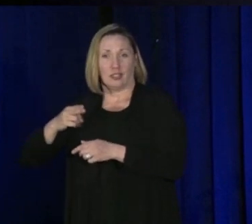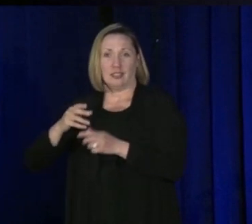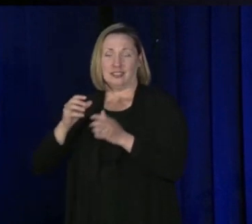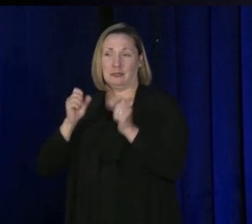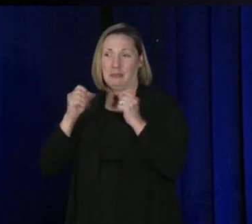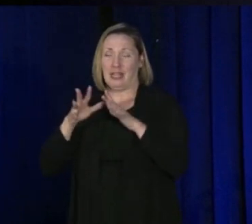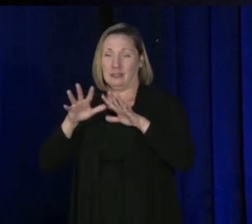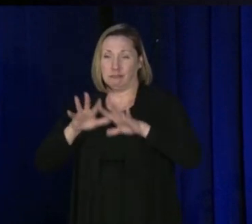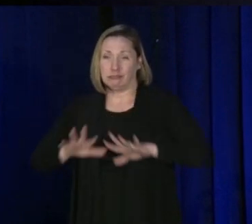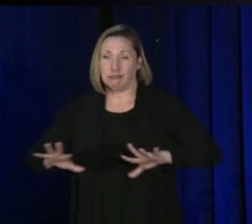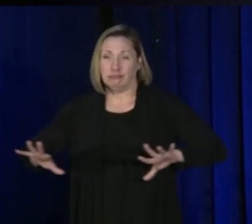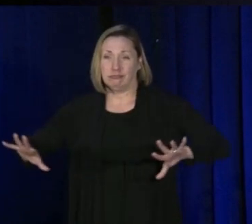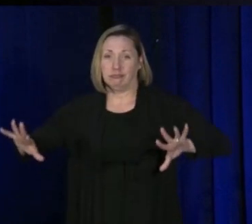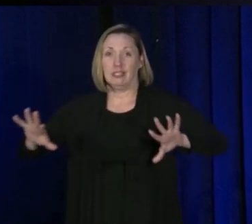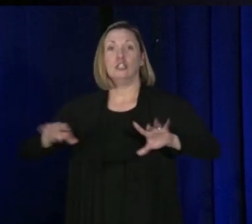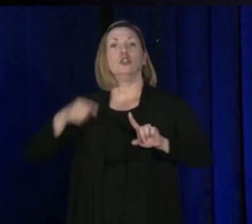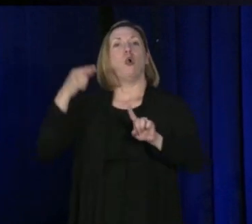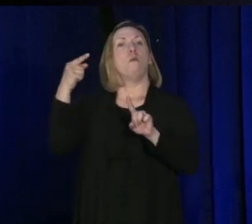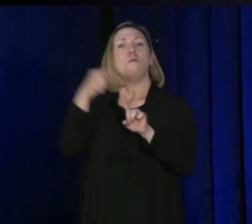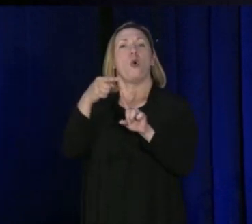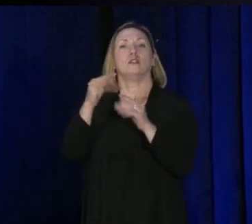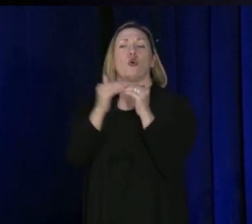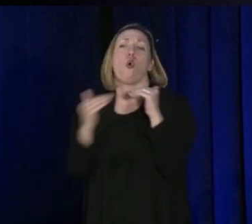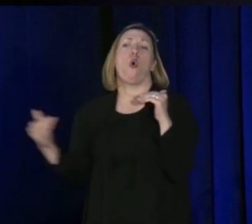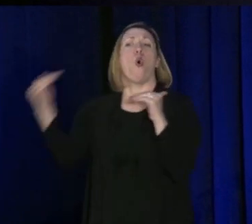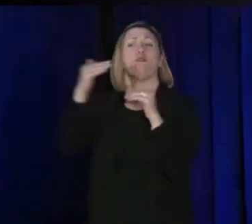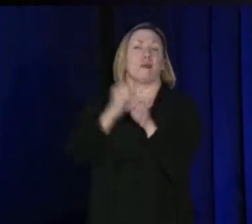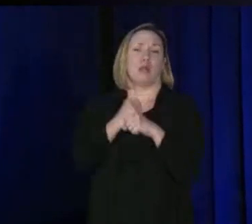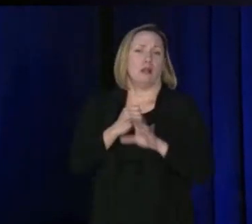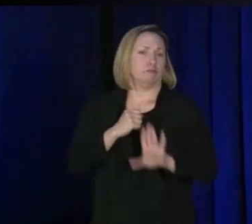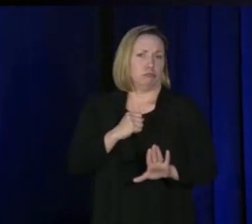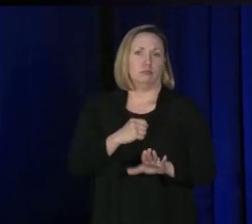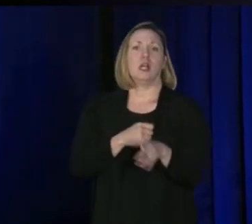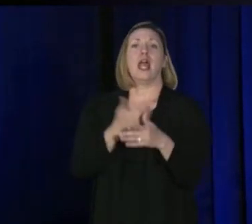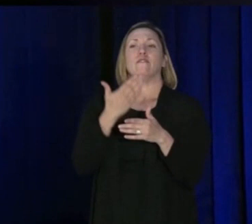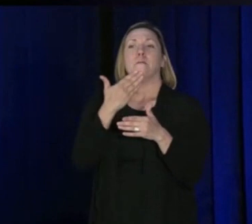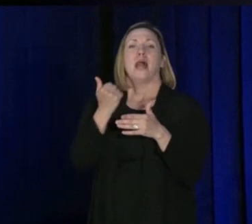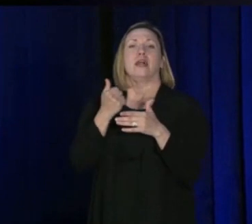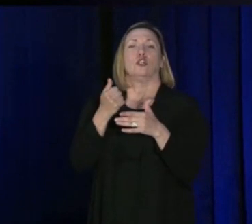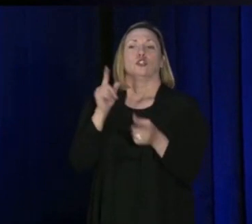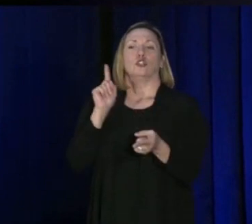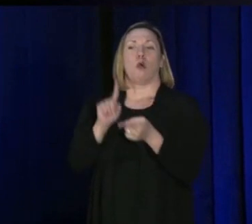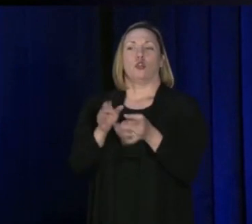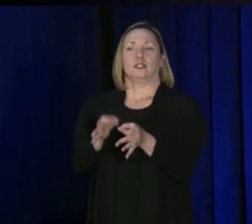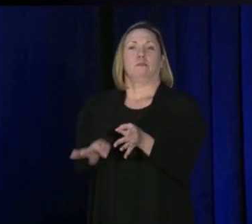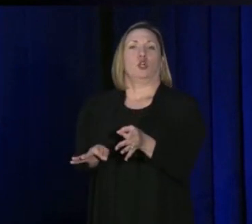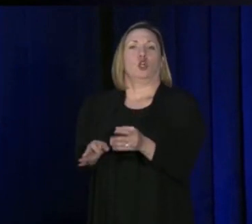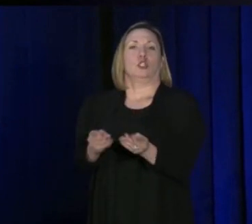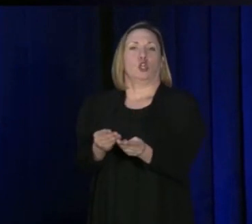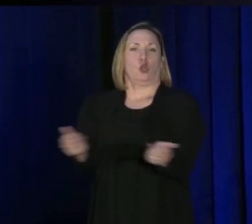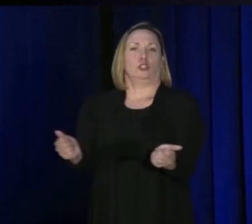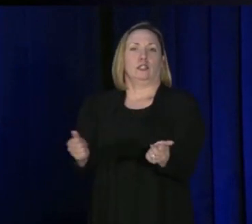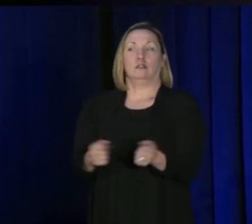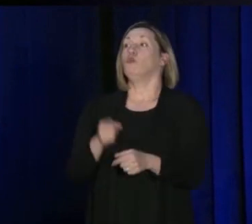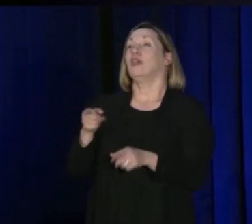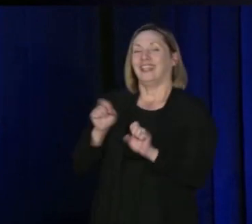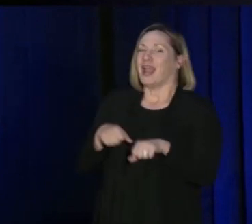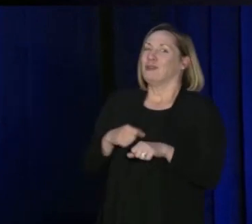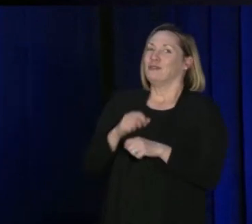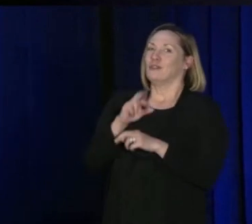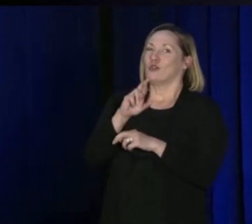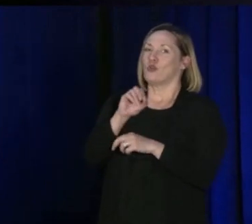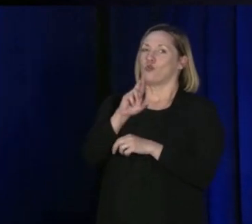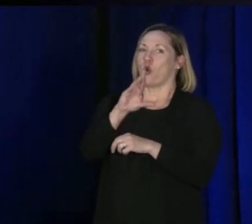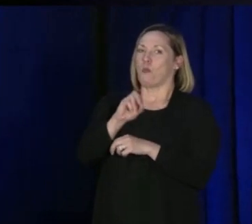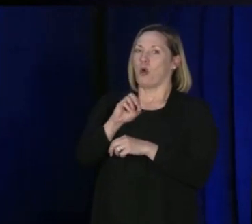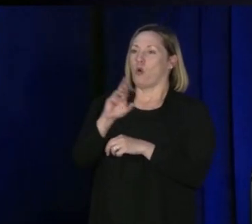don't overbuild. Come up with a better, smaller solution, and we'll put that out there. He eventually did get to build Robo Rally with his profits,